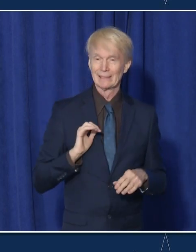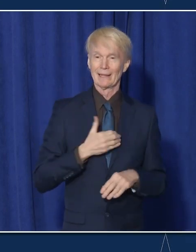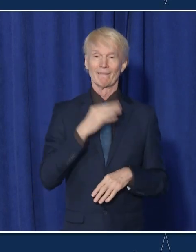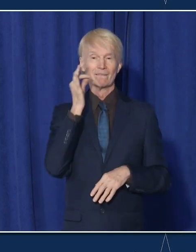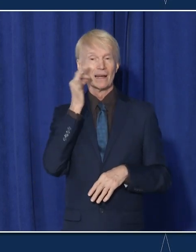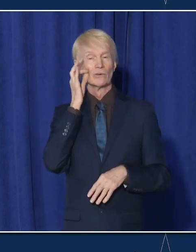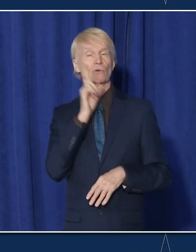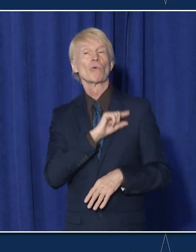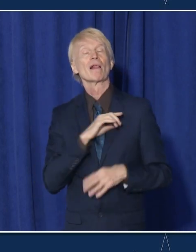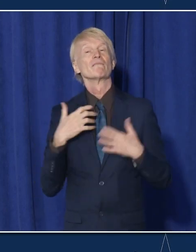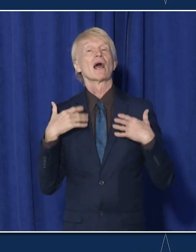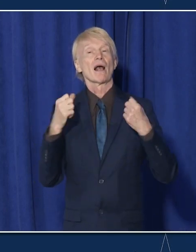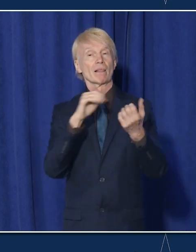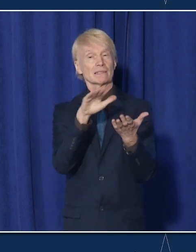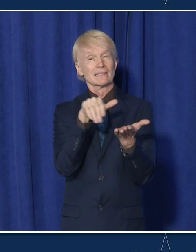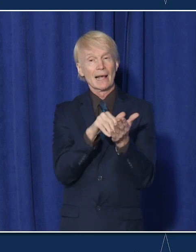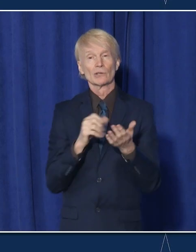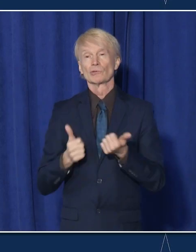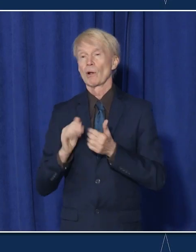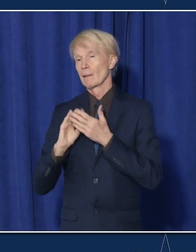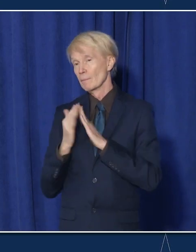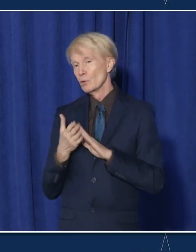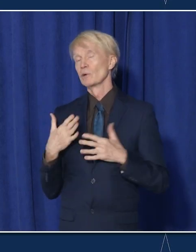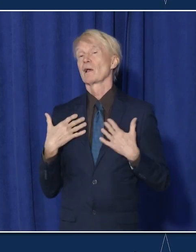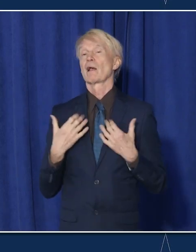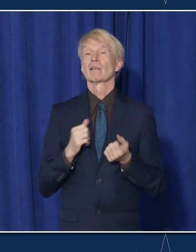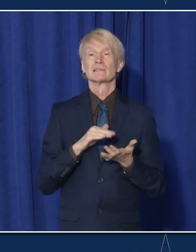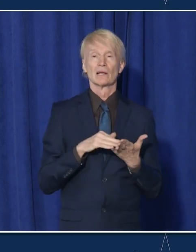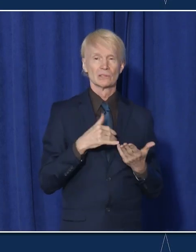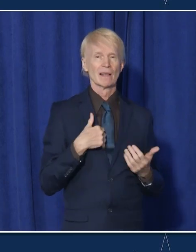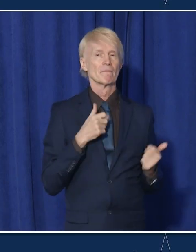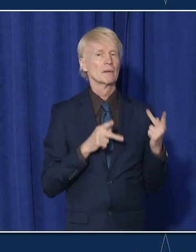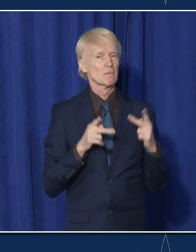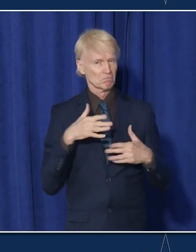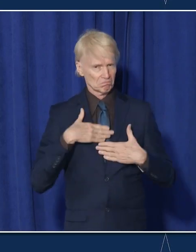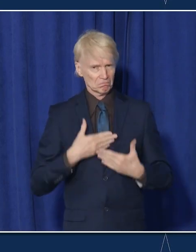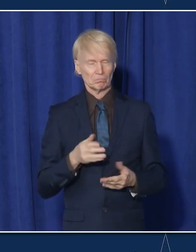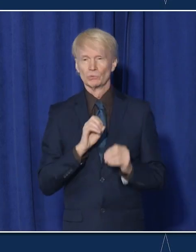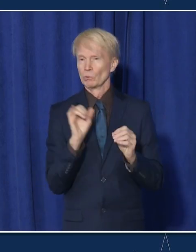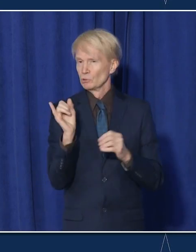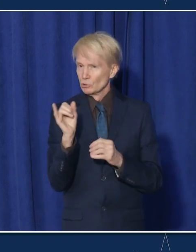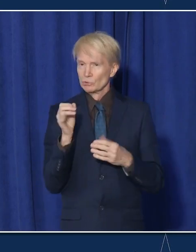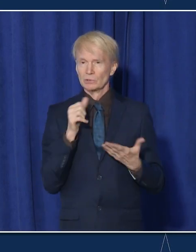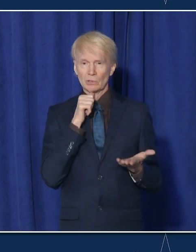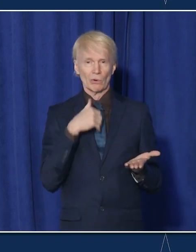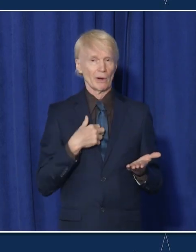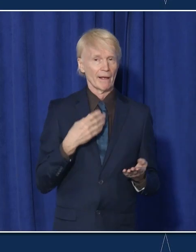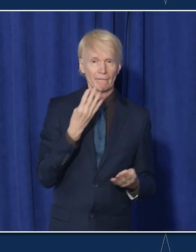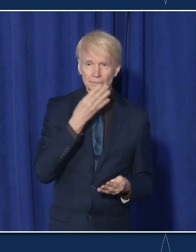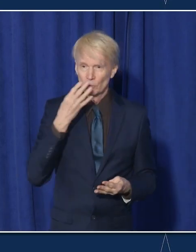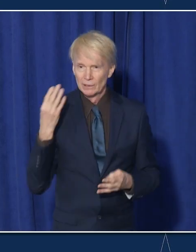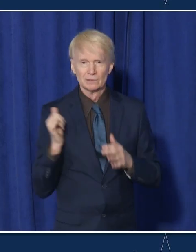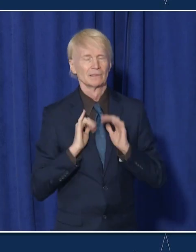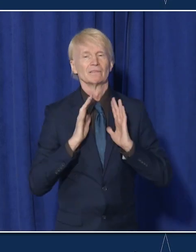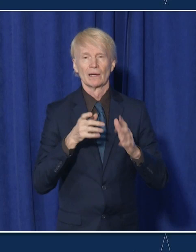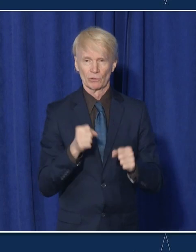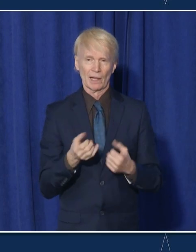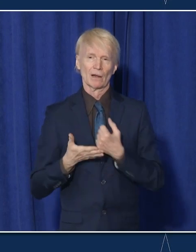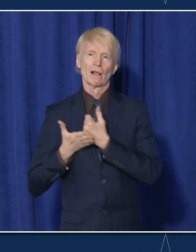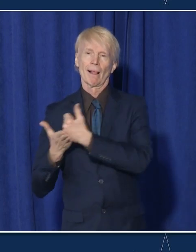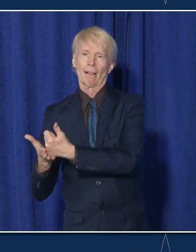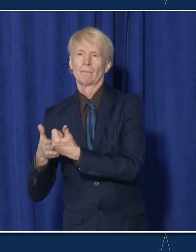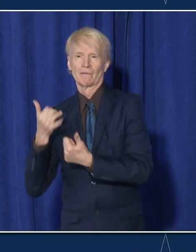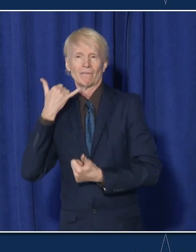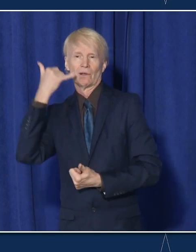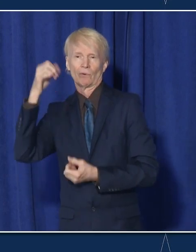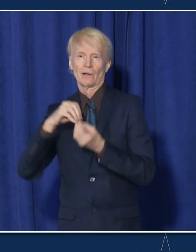centers, will take anybody who is uninsured, who is undocumented, and you're welcome to call our call line, anybody who needs help with that. This is our